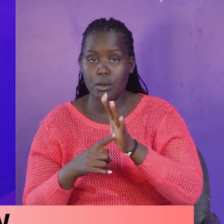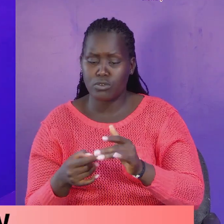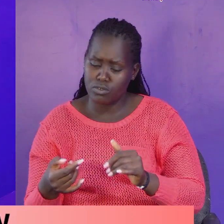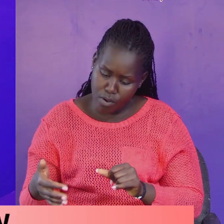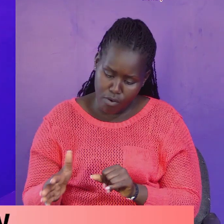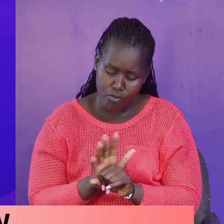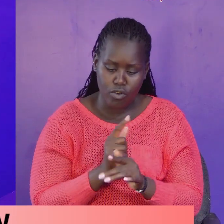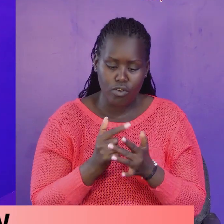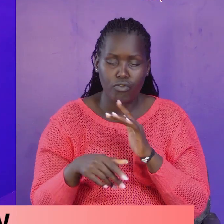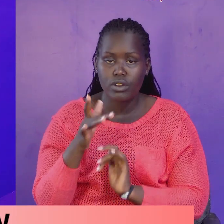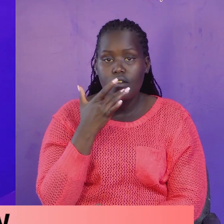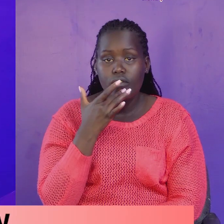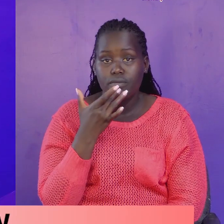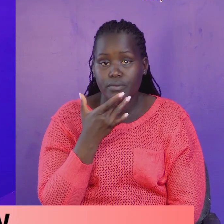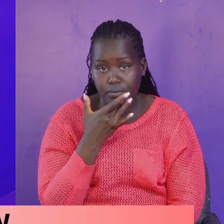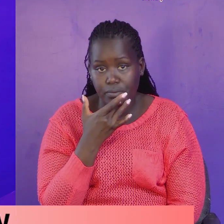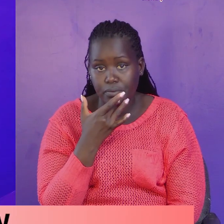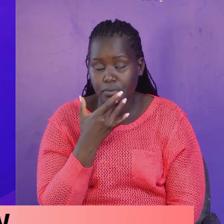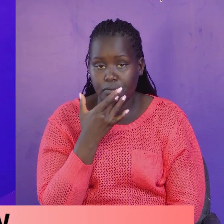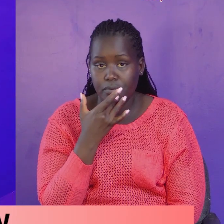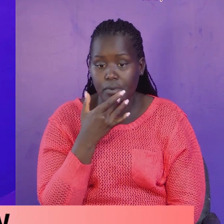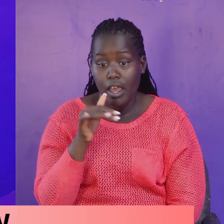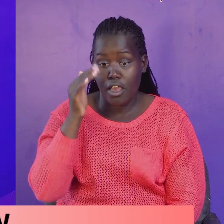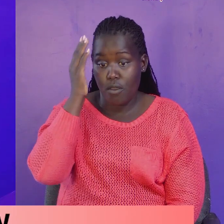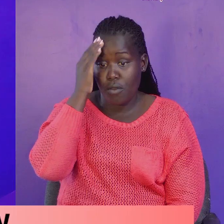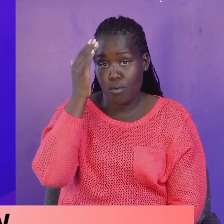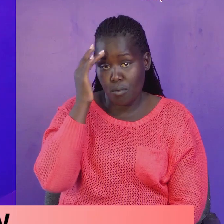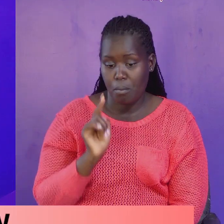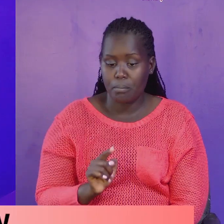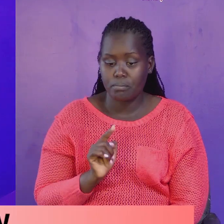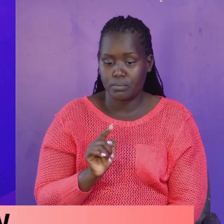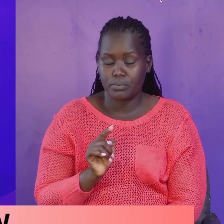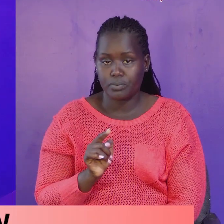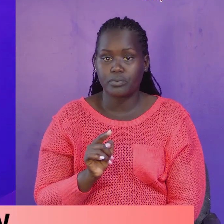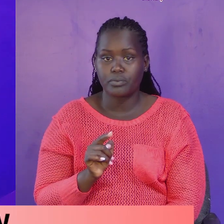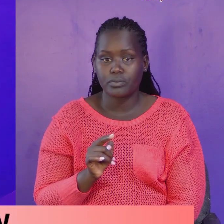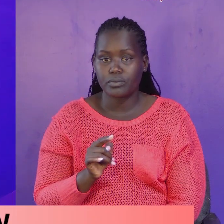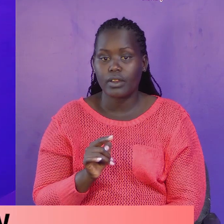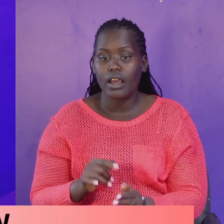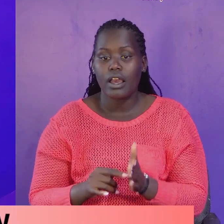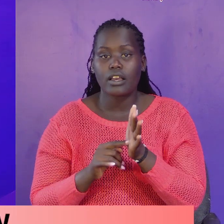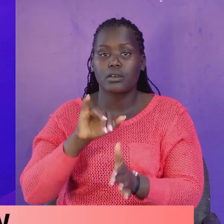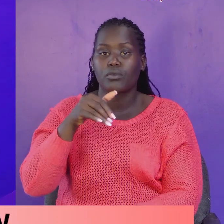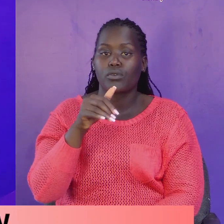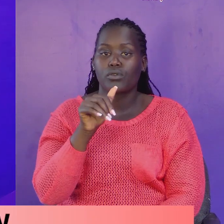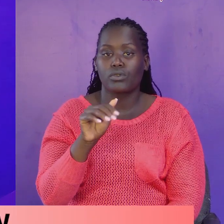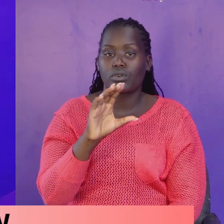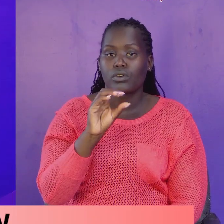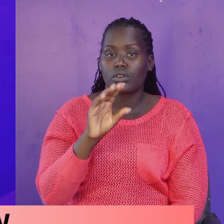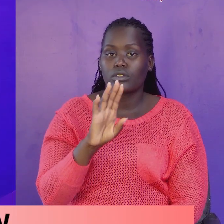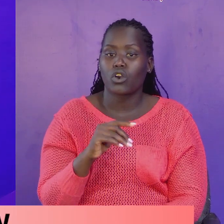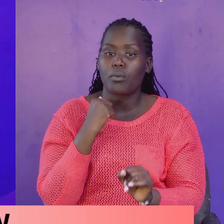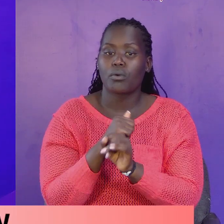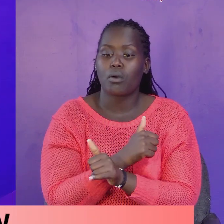of favoritism. And you know, this the likes of Jacob Kiplimo will be performing here